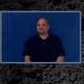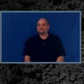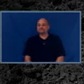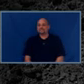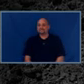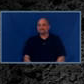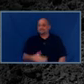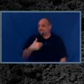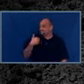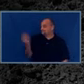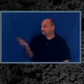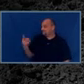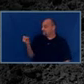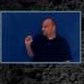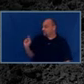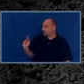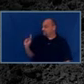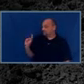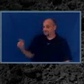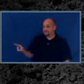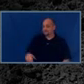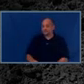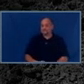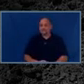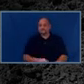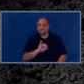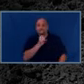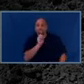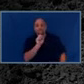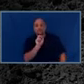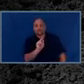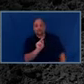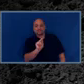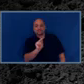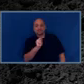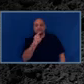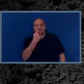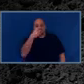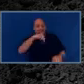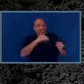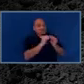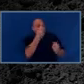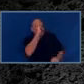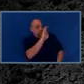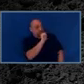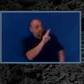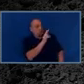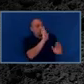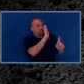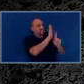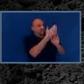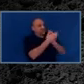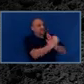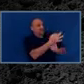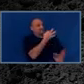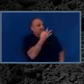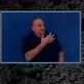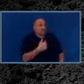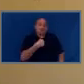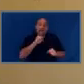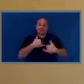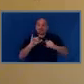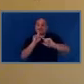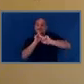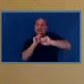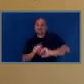Jason, do you want to get that? Well, I was going to say this is Bo's expertise, but I can answer for him. So there are